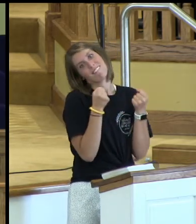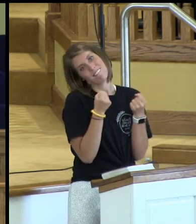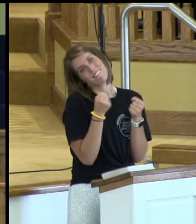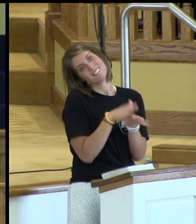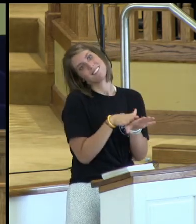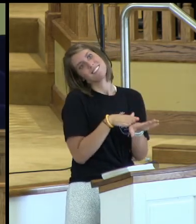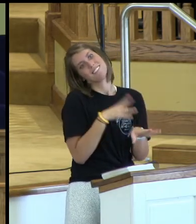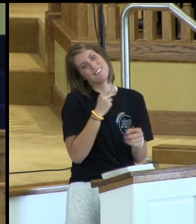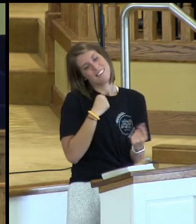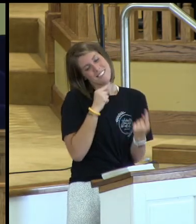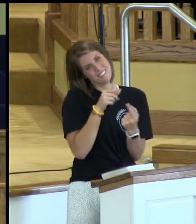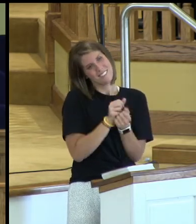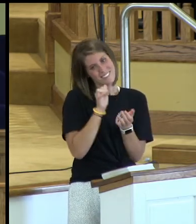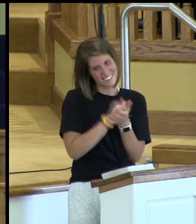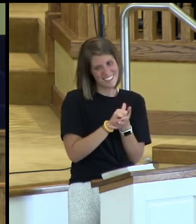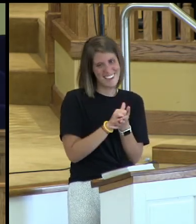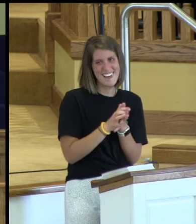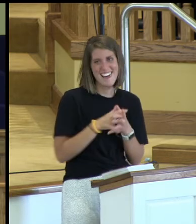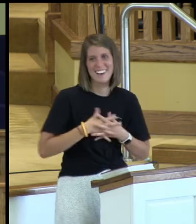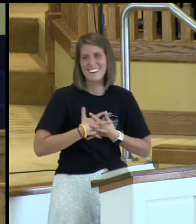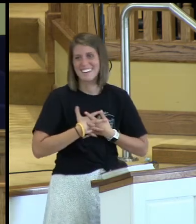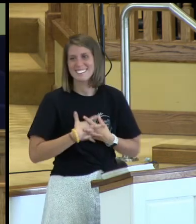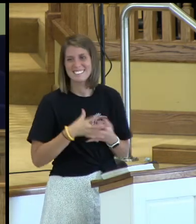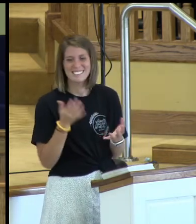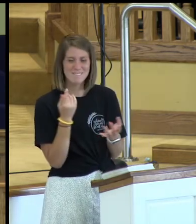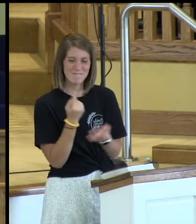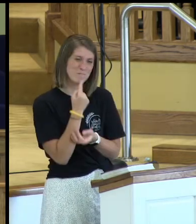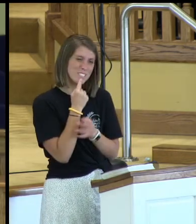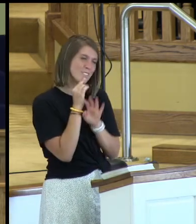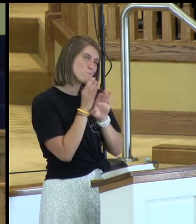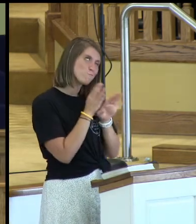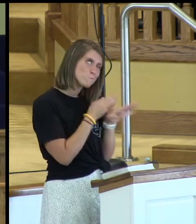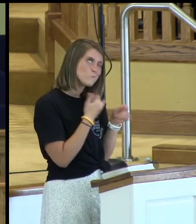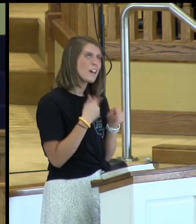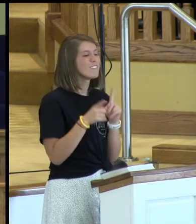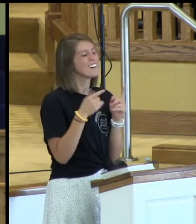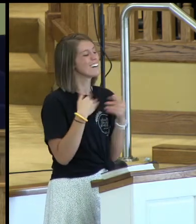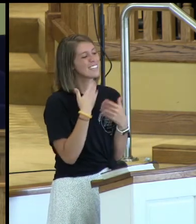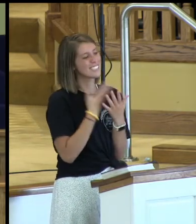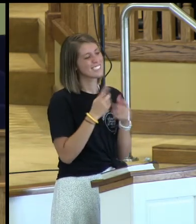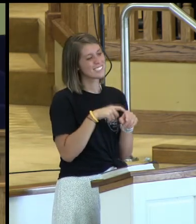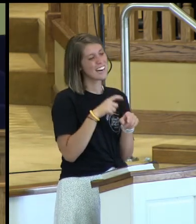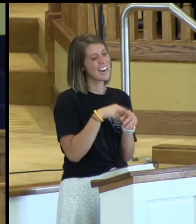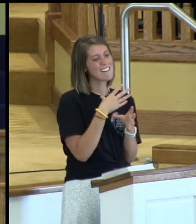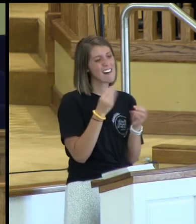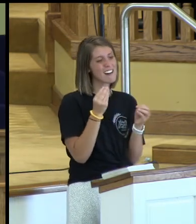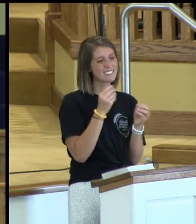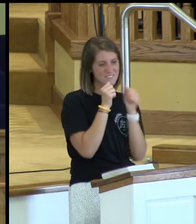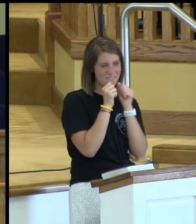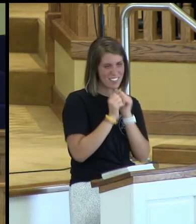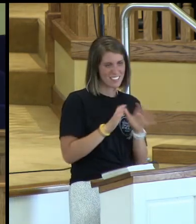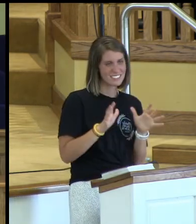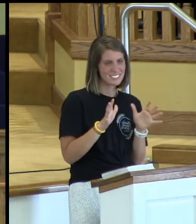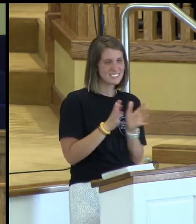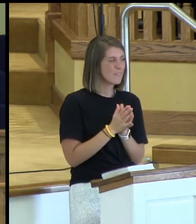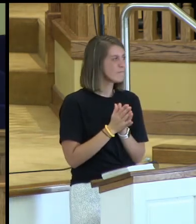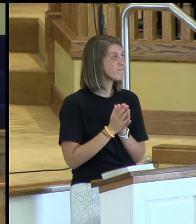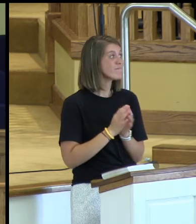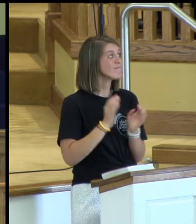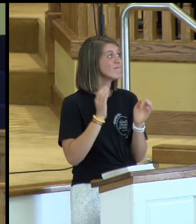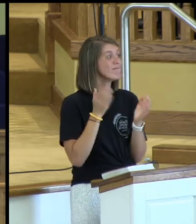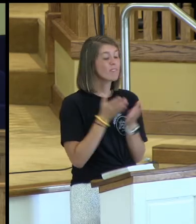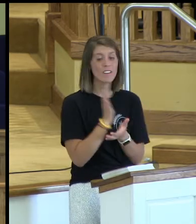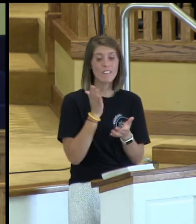day. I got over my bitterness. That's a true story. I got over my bitterness by lunch, but we had a good time, and it was a blessing. So, all